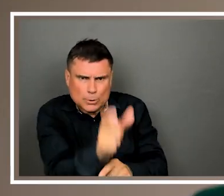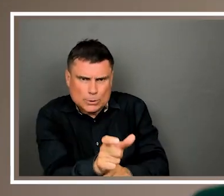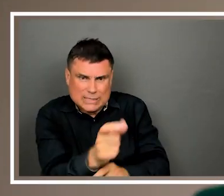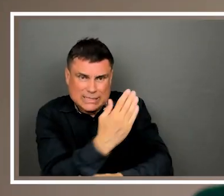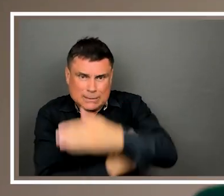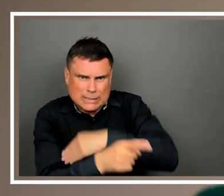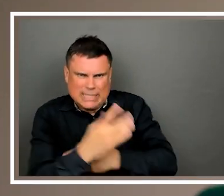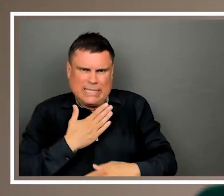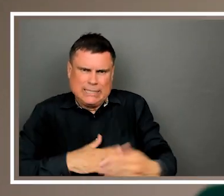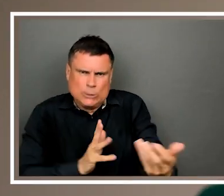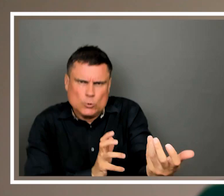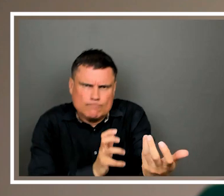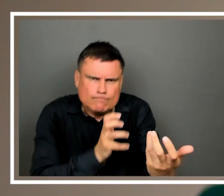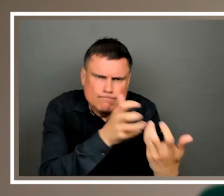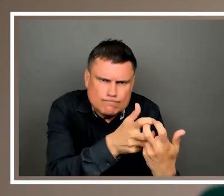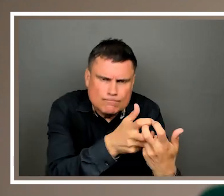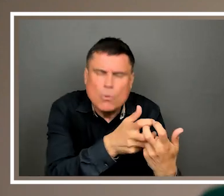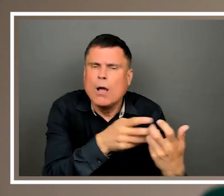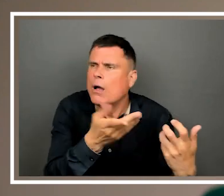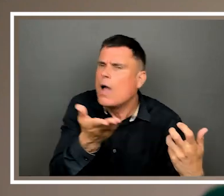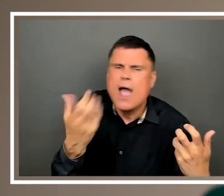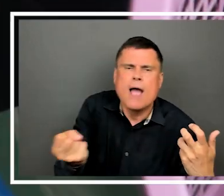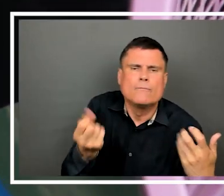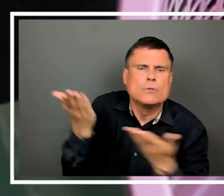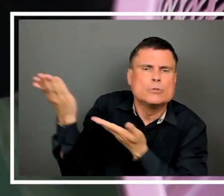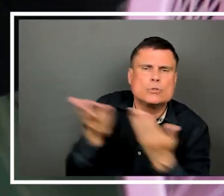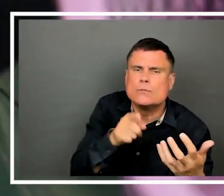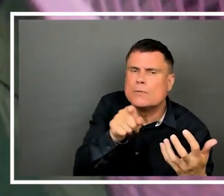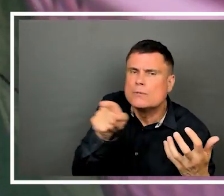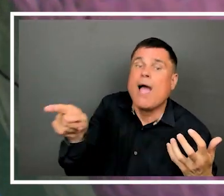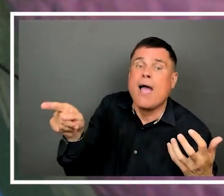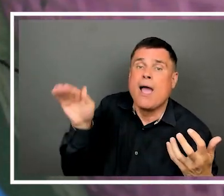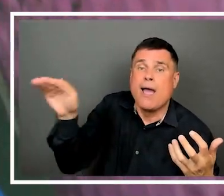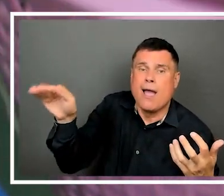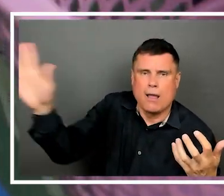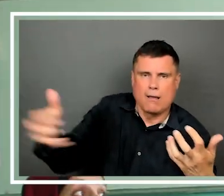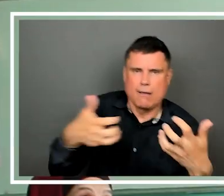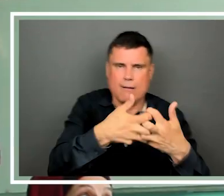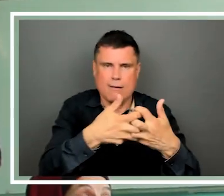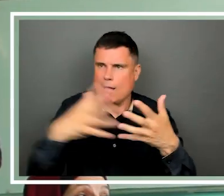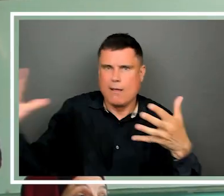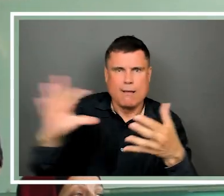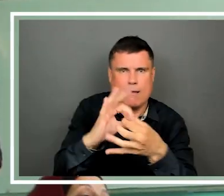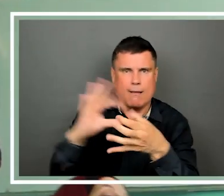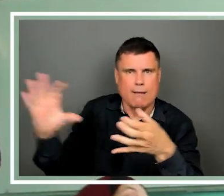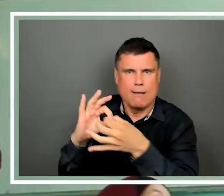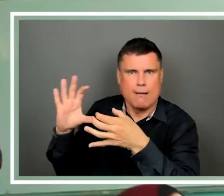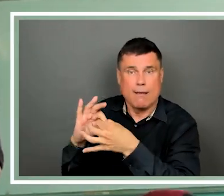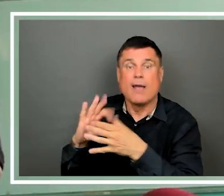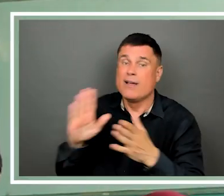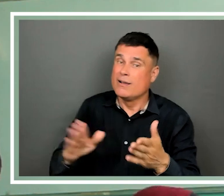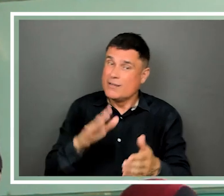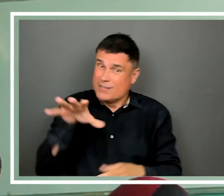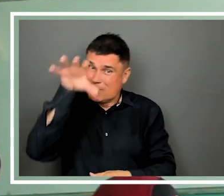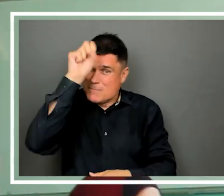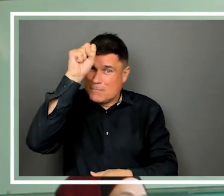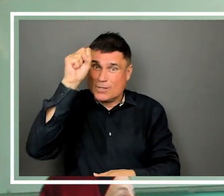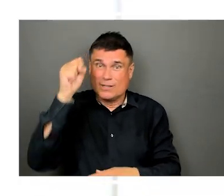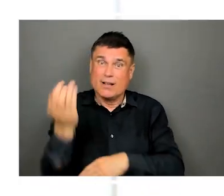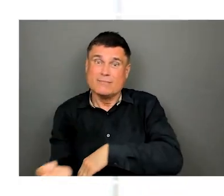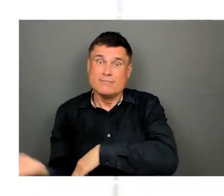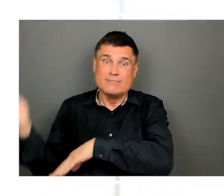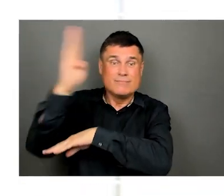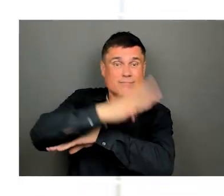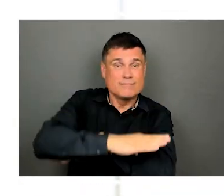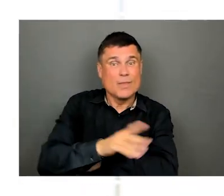disability requires so you can help them find it. But also remember that at the end of the day, it's